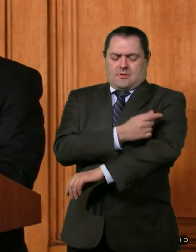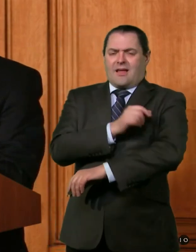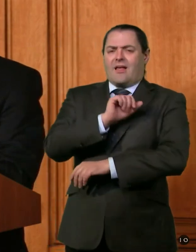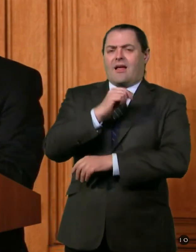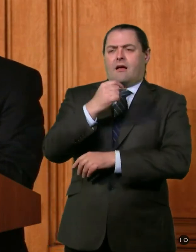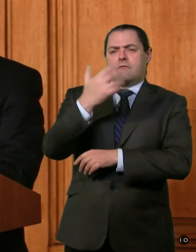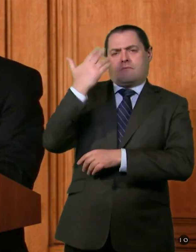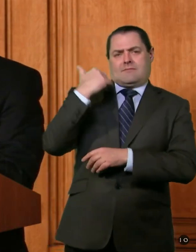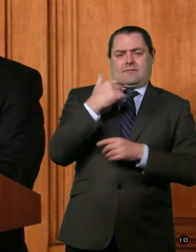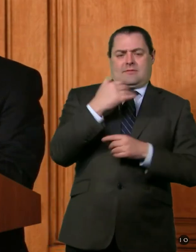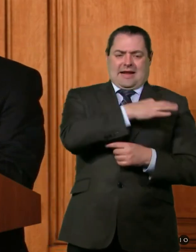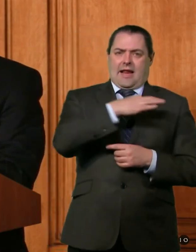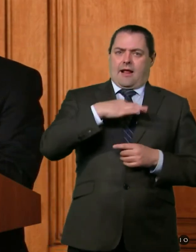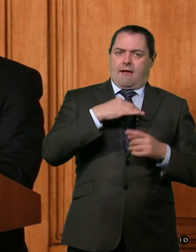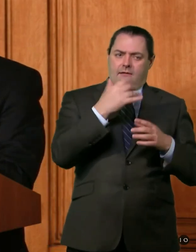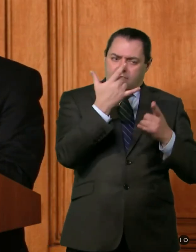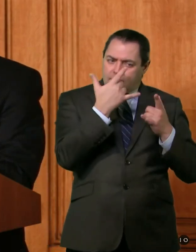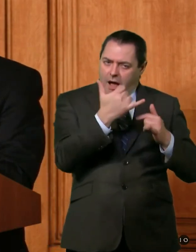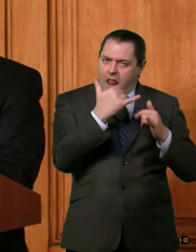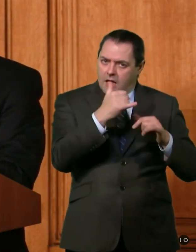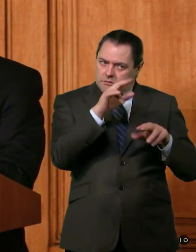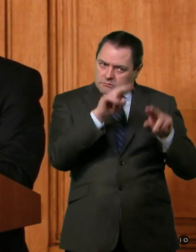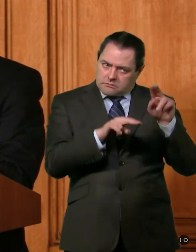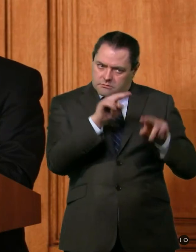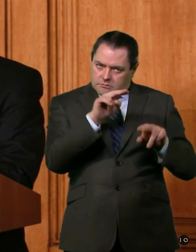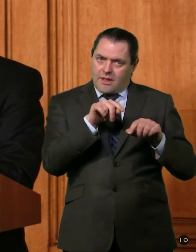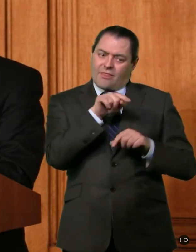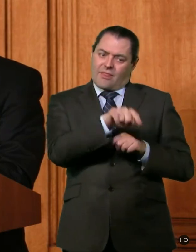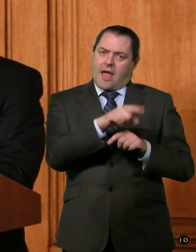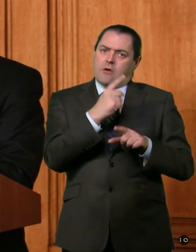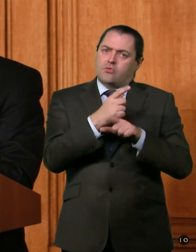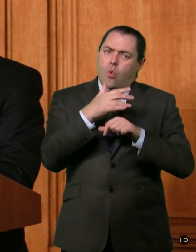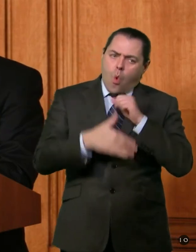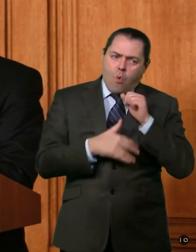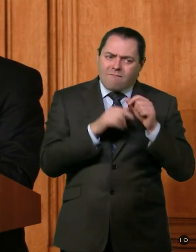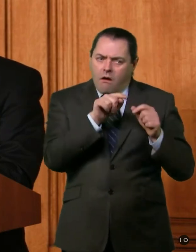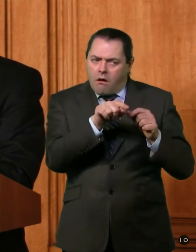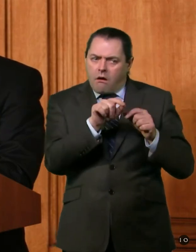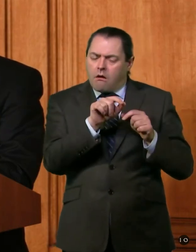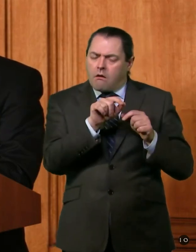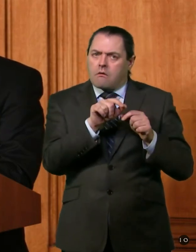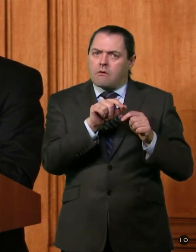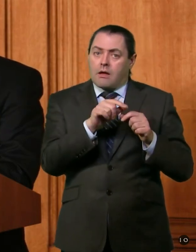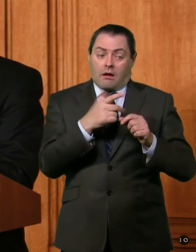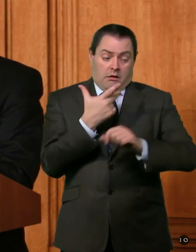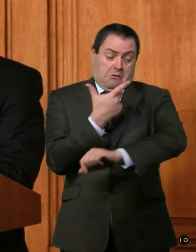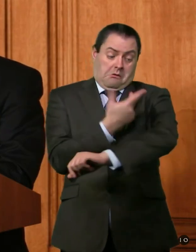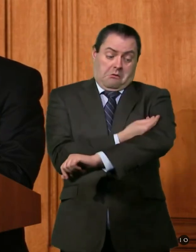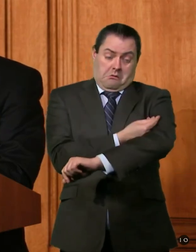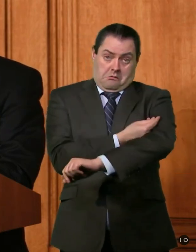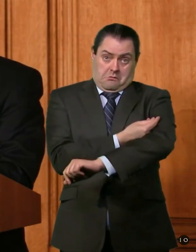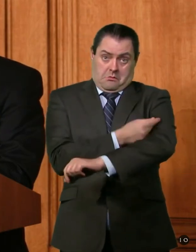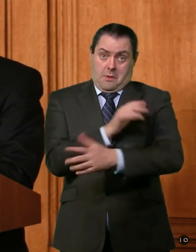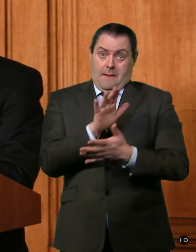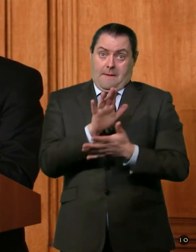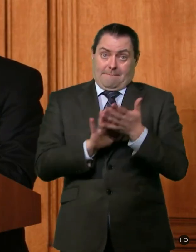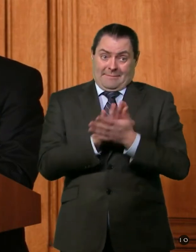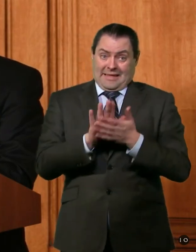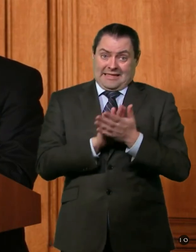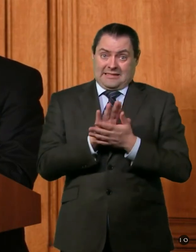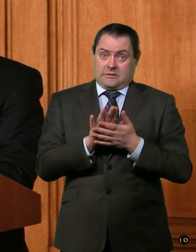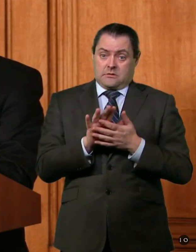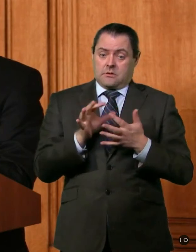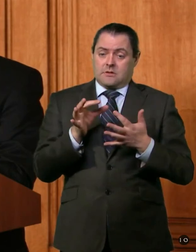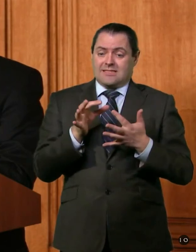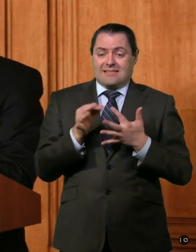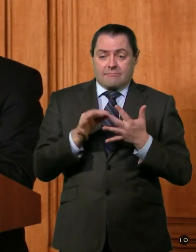prevention of infections with symptoms, in public health terms, What is going to change this for us